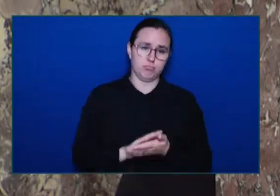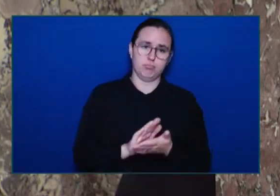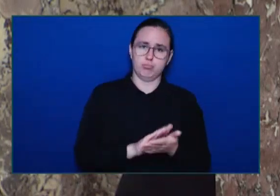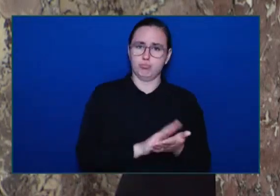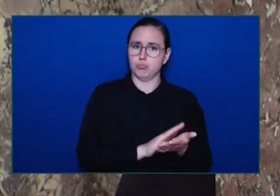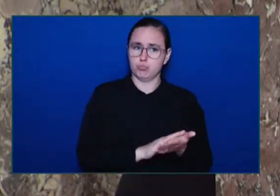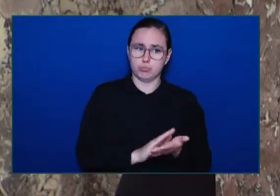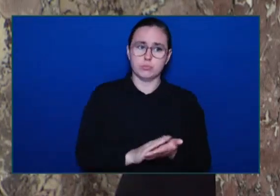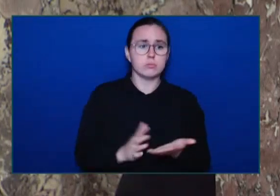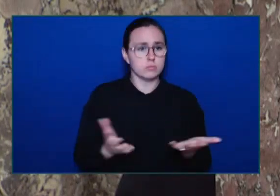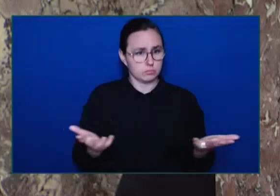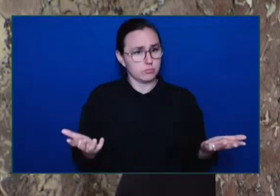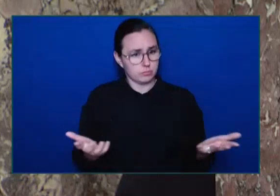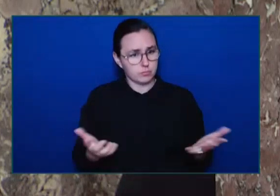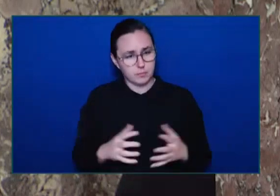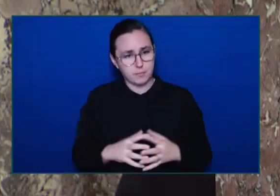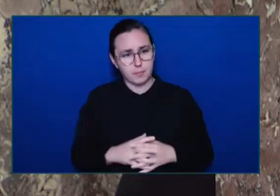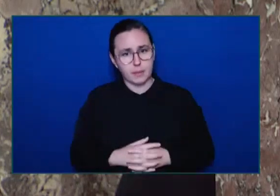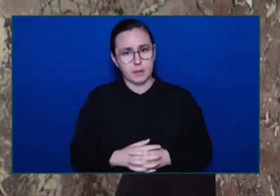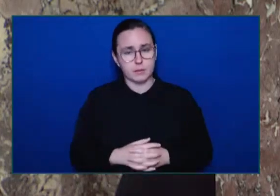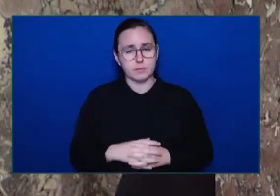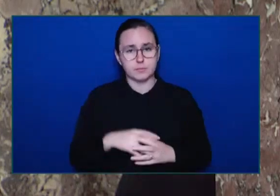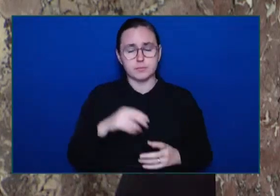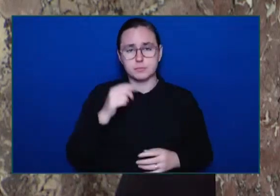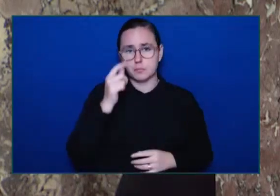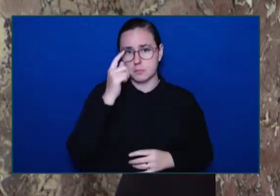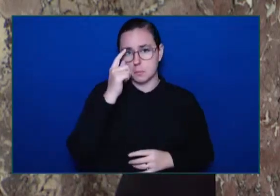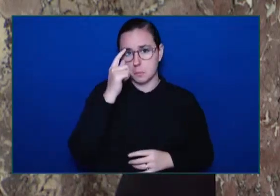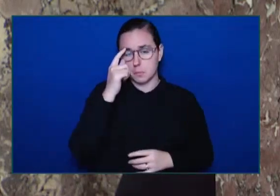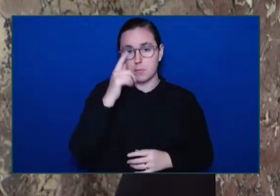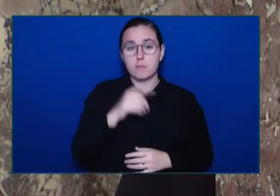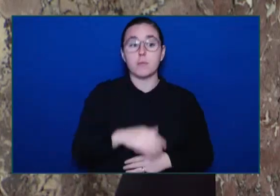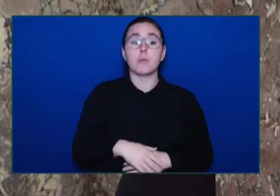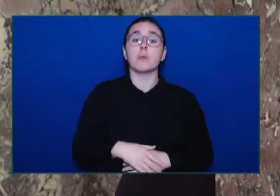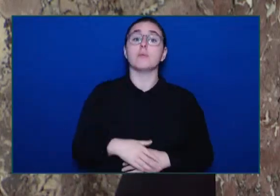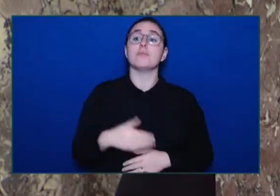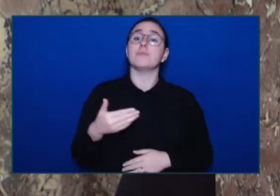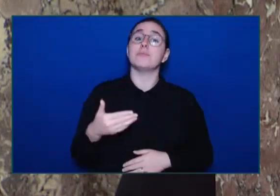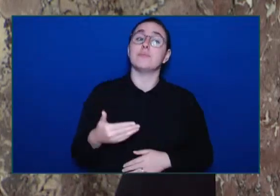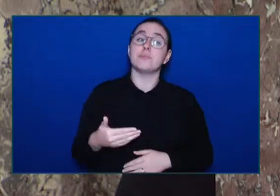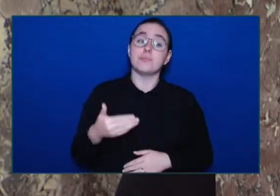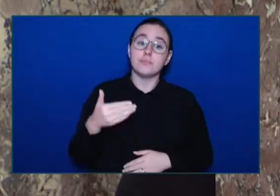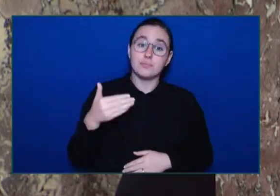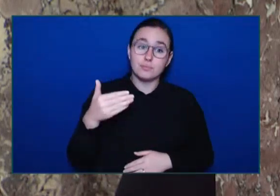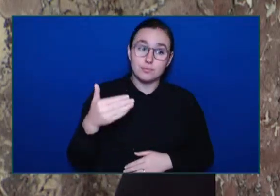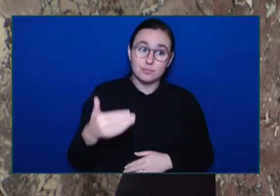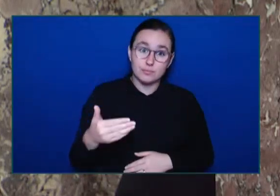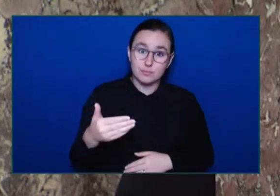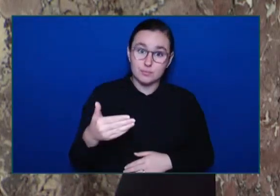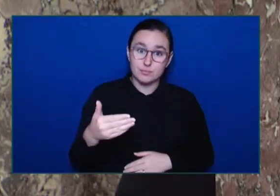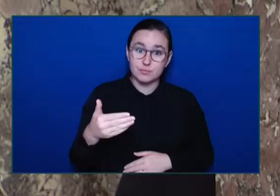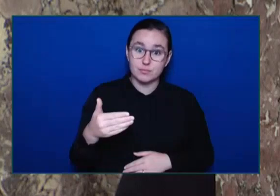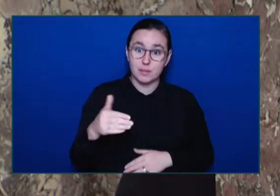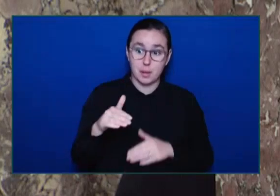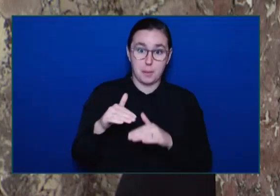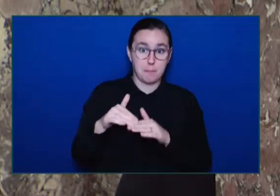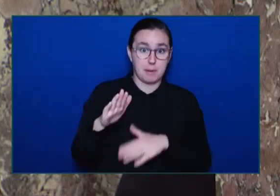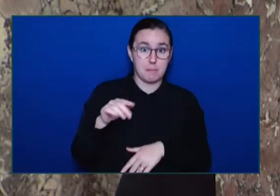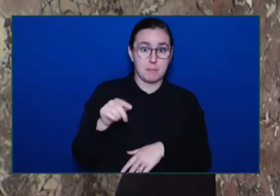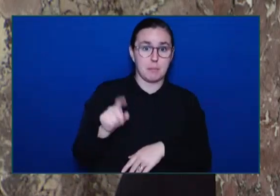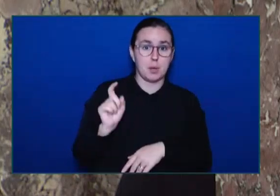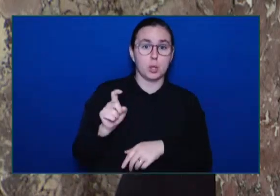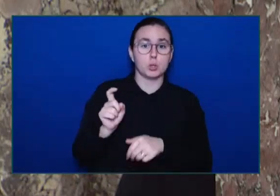Mr. Speaker, then we said that the minimum wage should be tied to the rate of inflation. We did that last year,